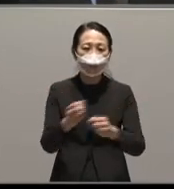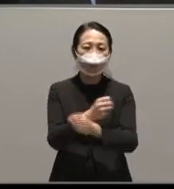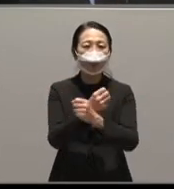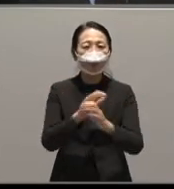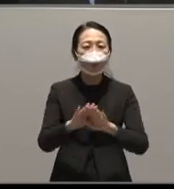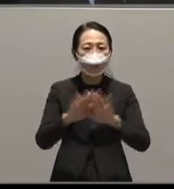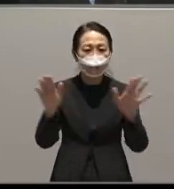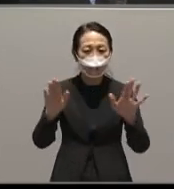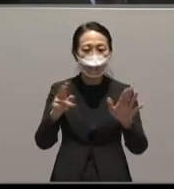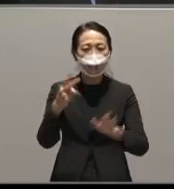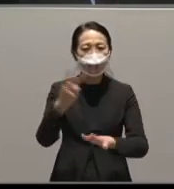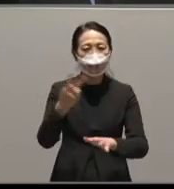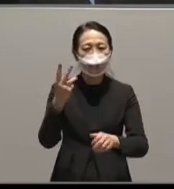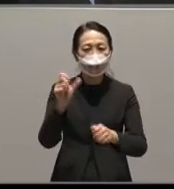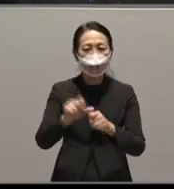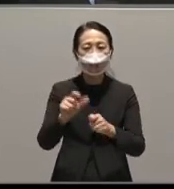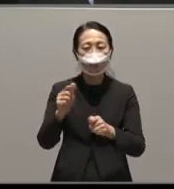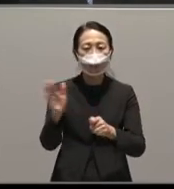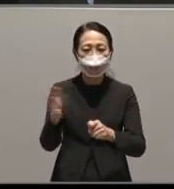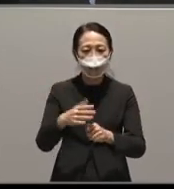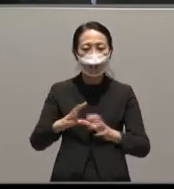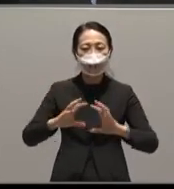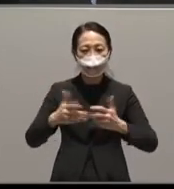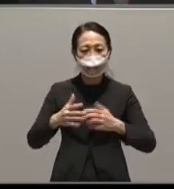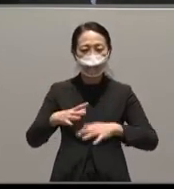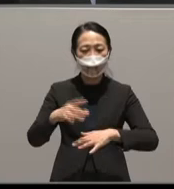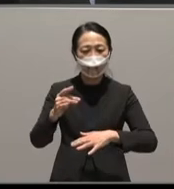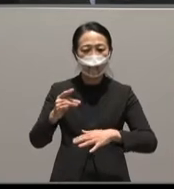And I started the research in